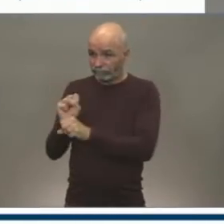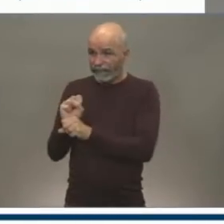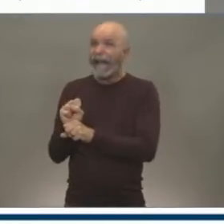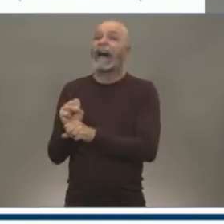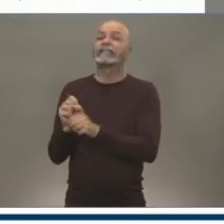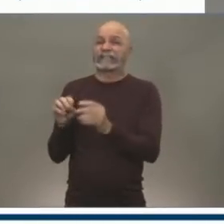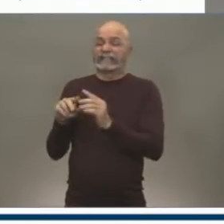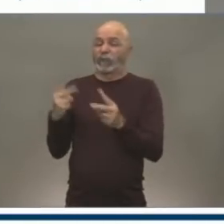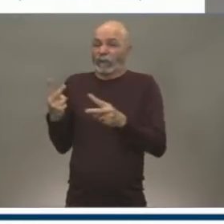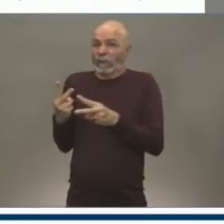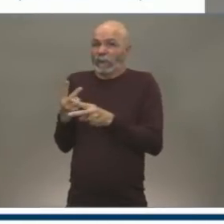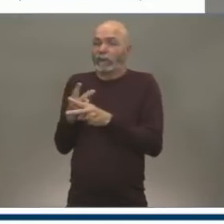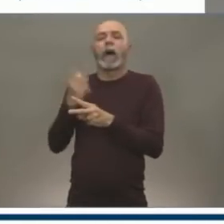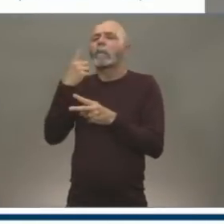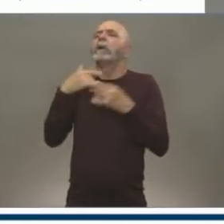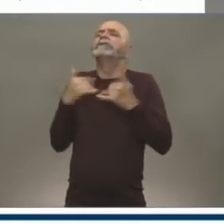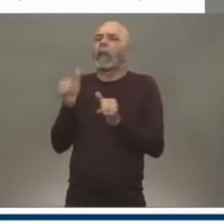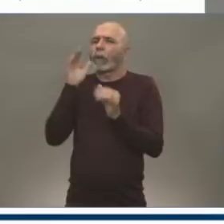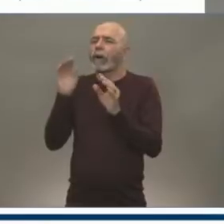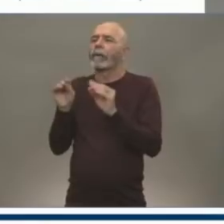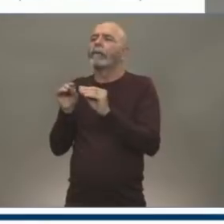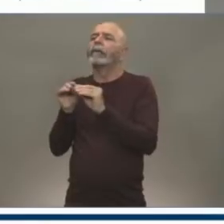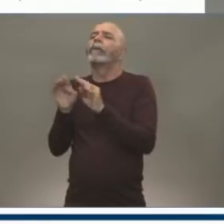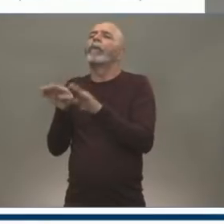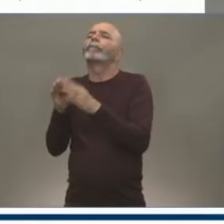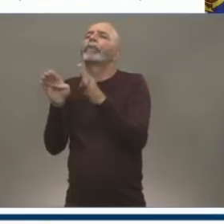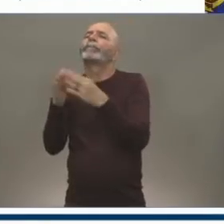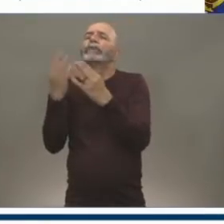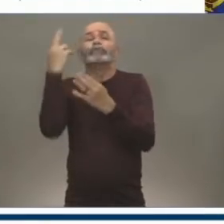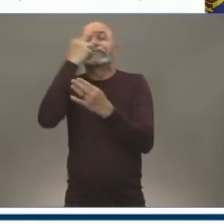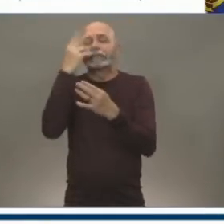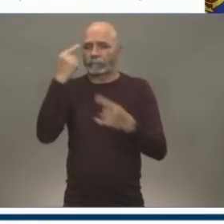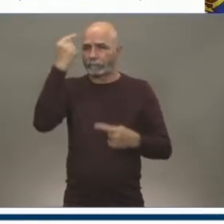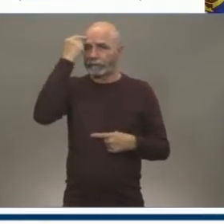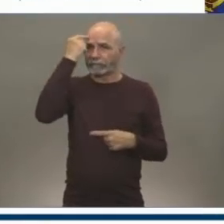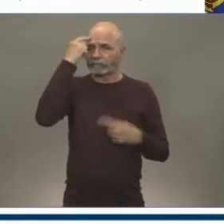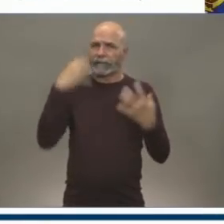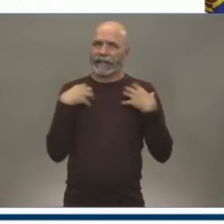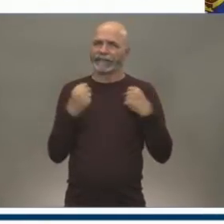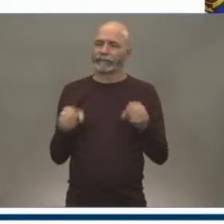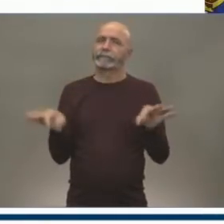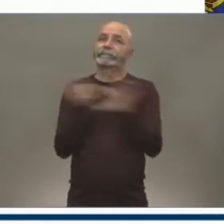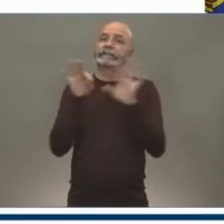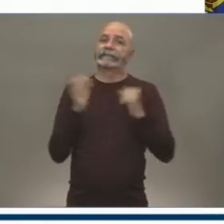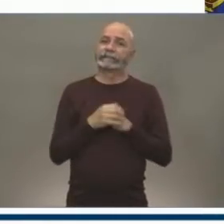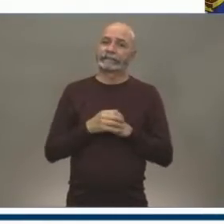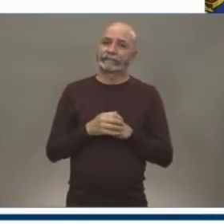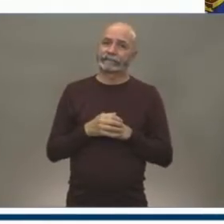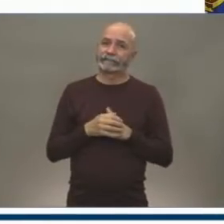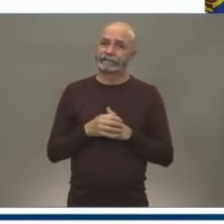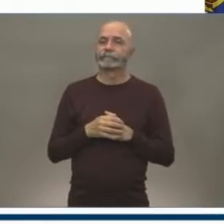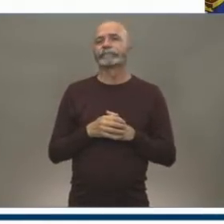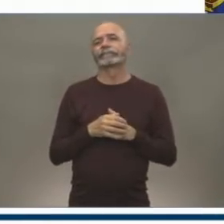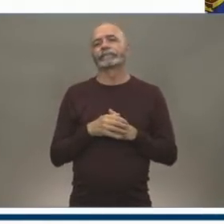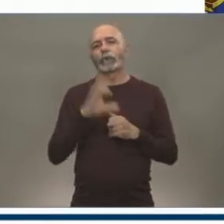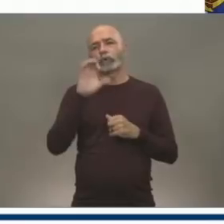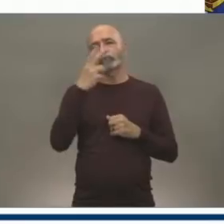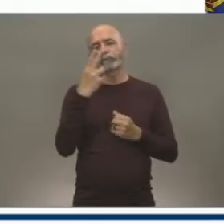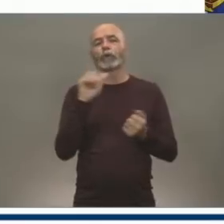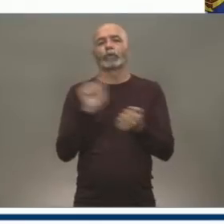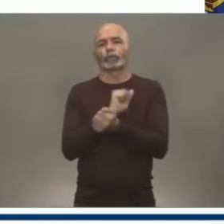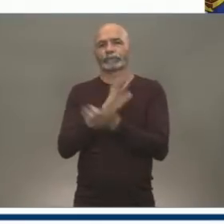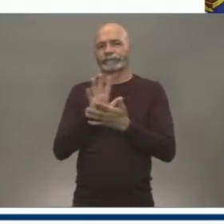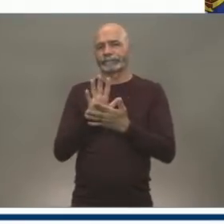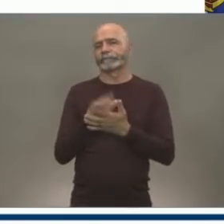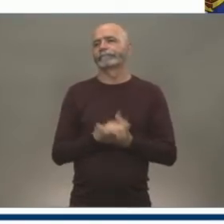create a risk, and as the Premier said, they're good for people's health. Next, we'll go to Nabal Snan from the Chronicle Herald. Go ahead.